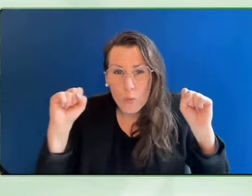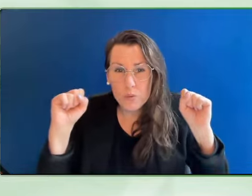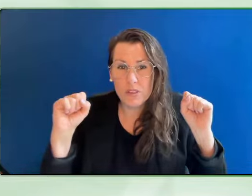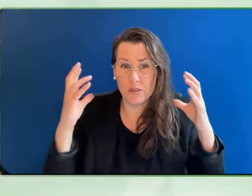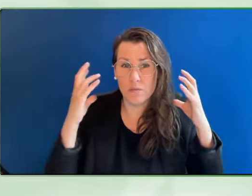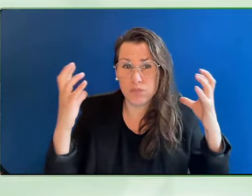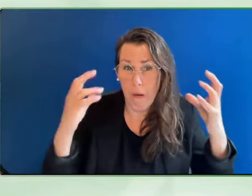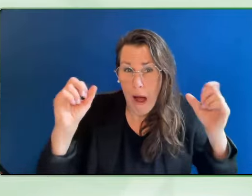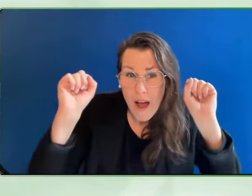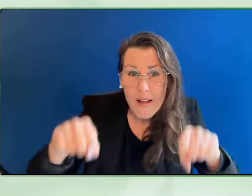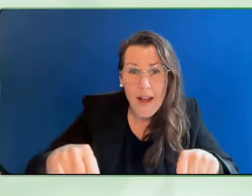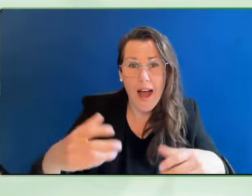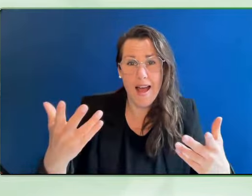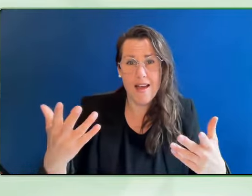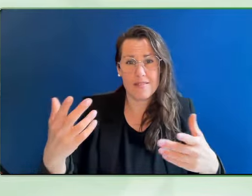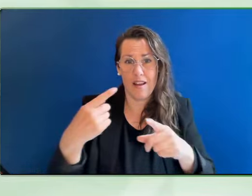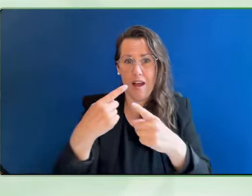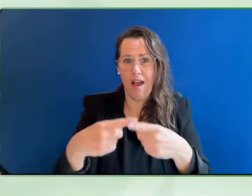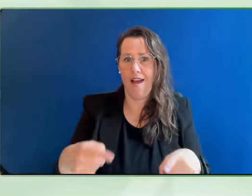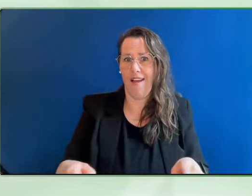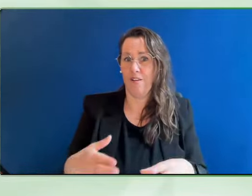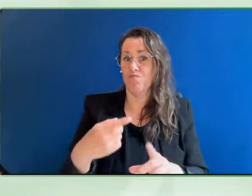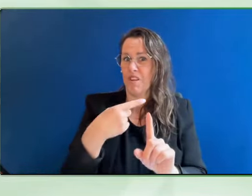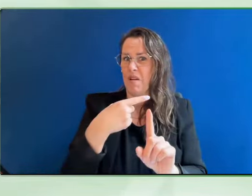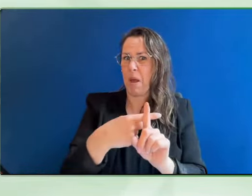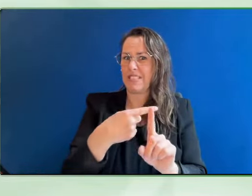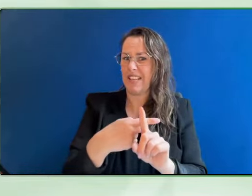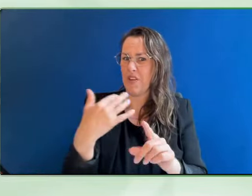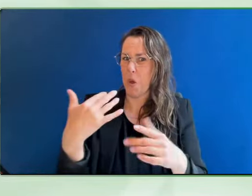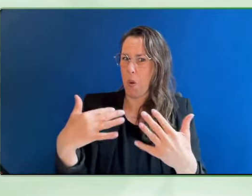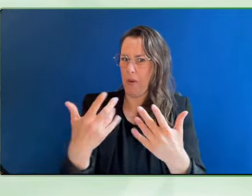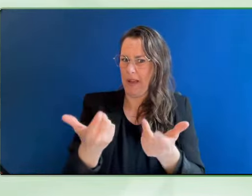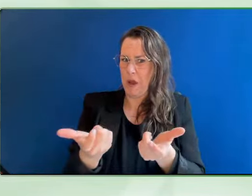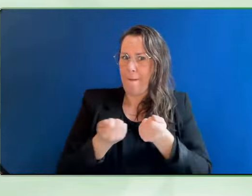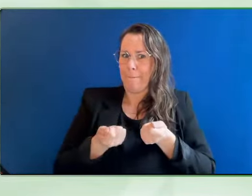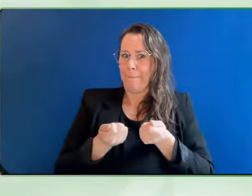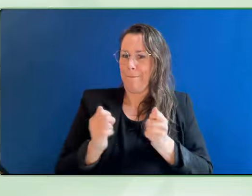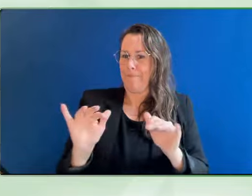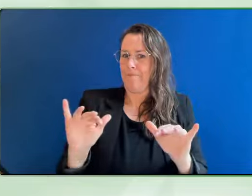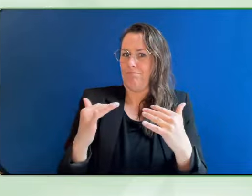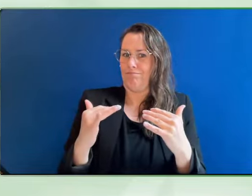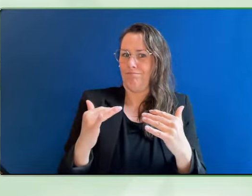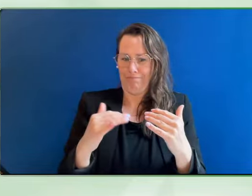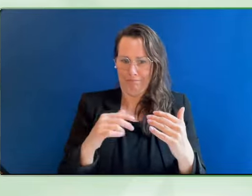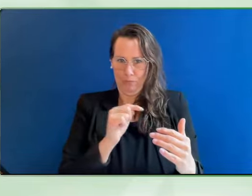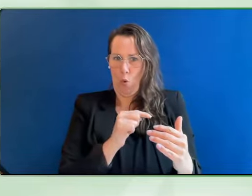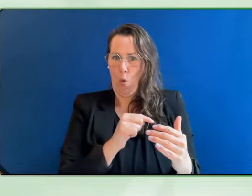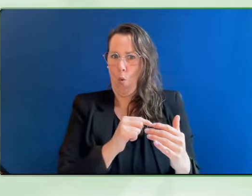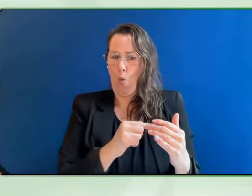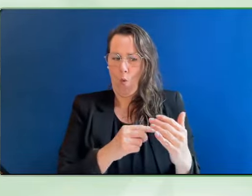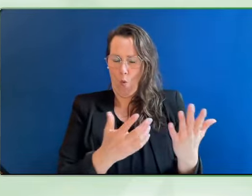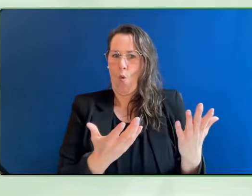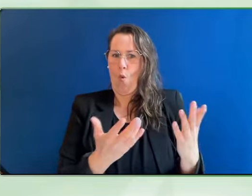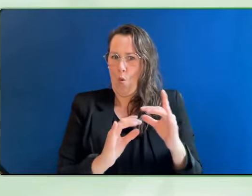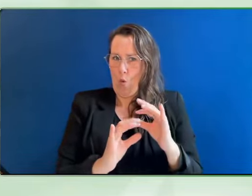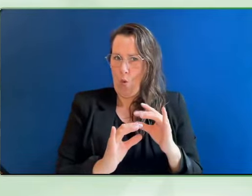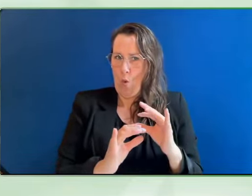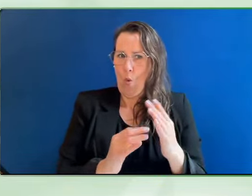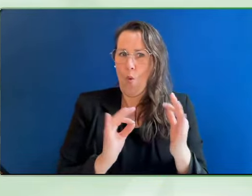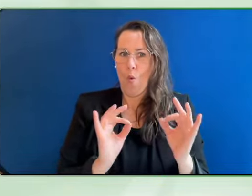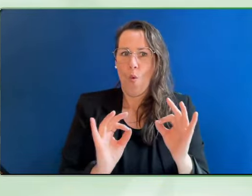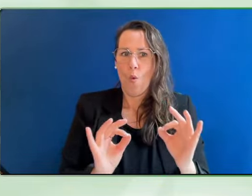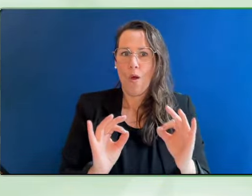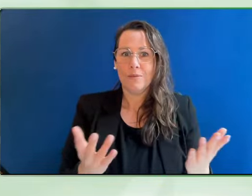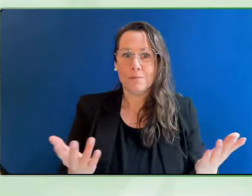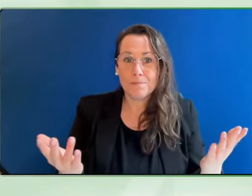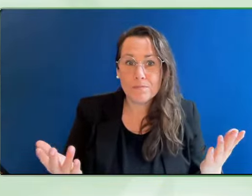because we used to have a piano at home where I grew up, and I used the piano as well, but